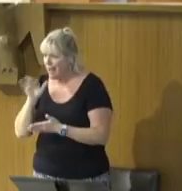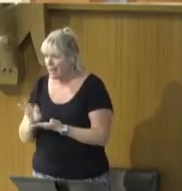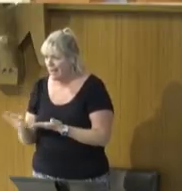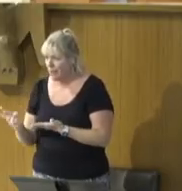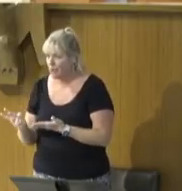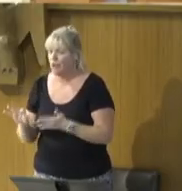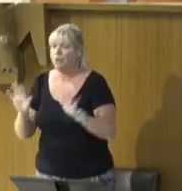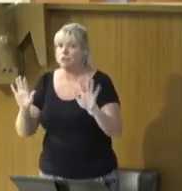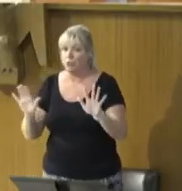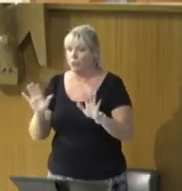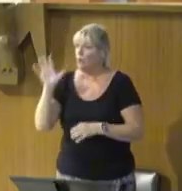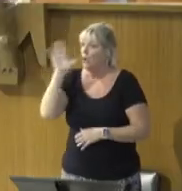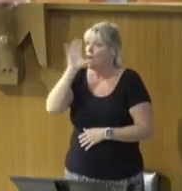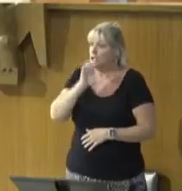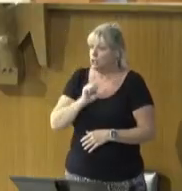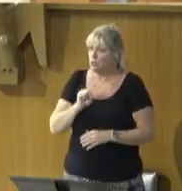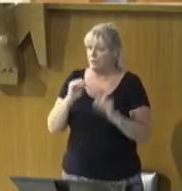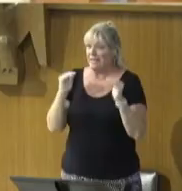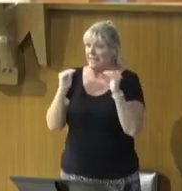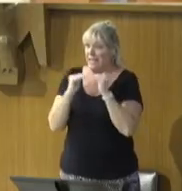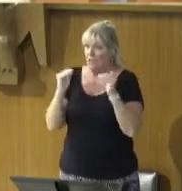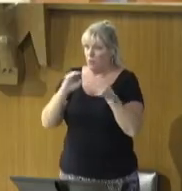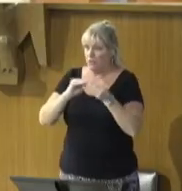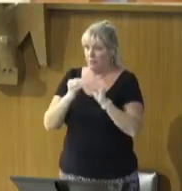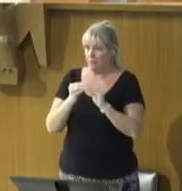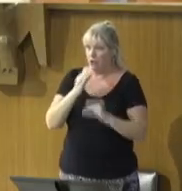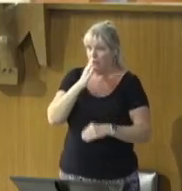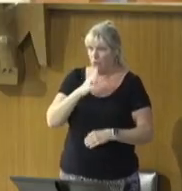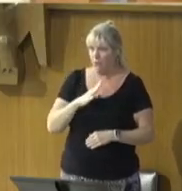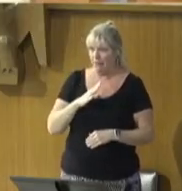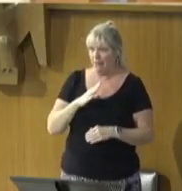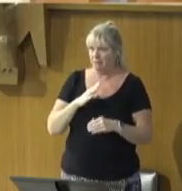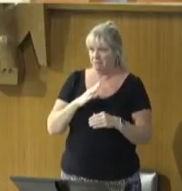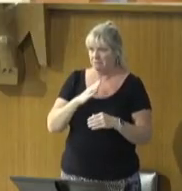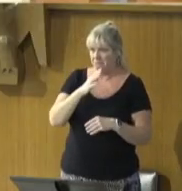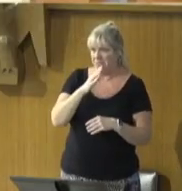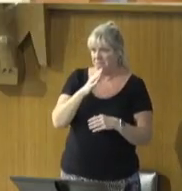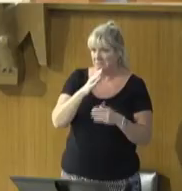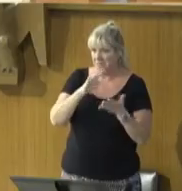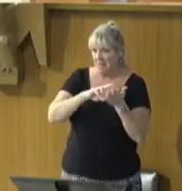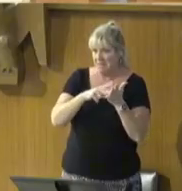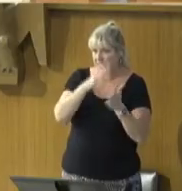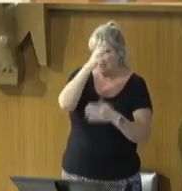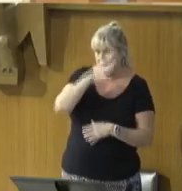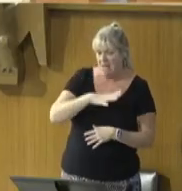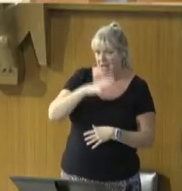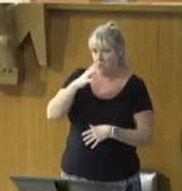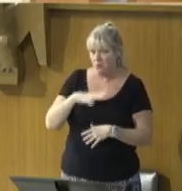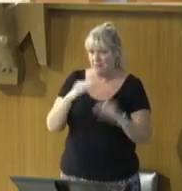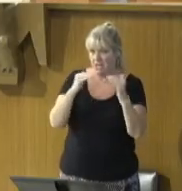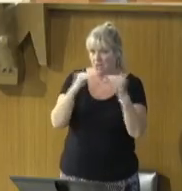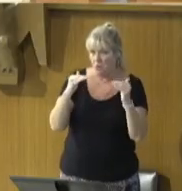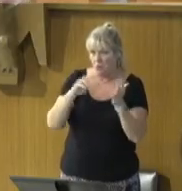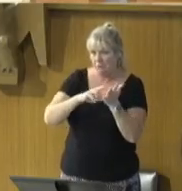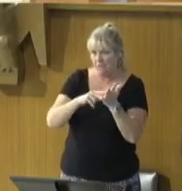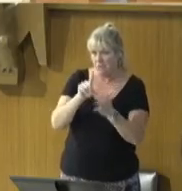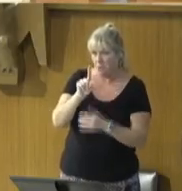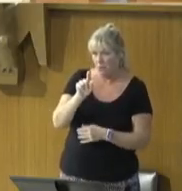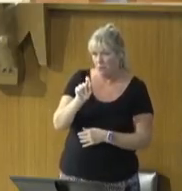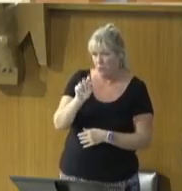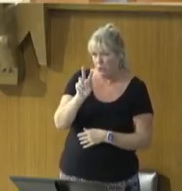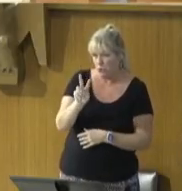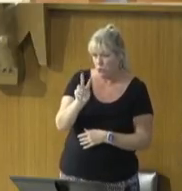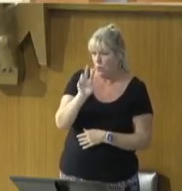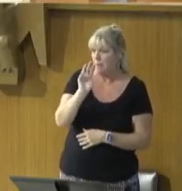So assuming that there is an equal number of women as there are to men, that would put the number at about 1.2 million